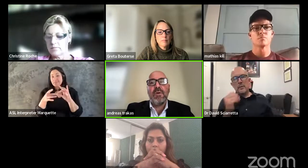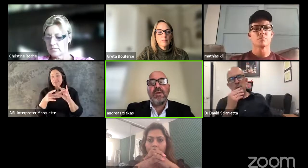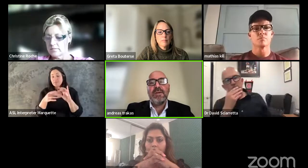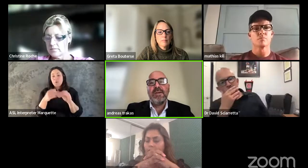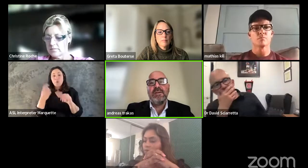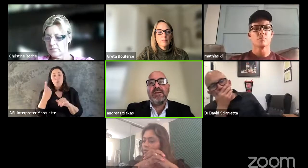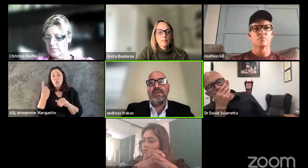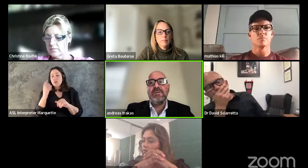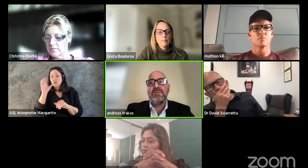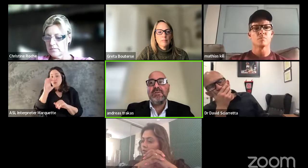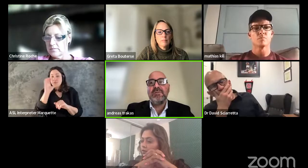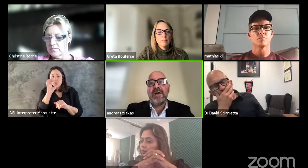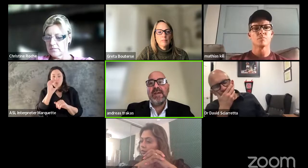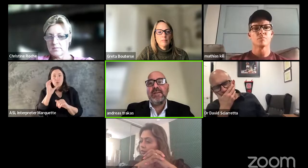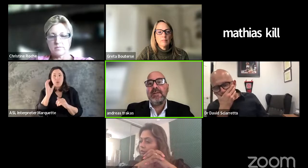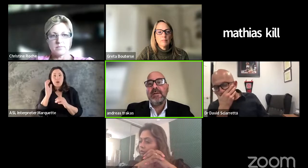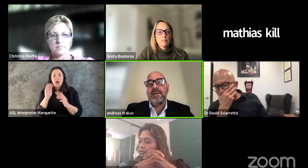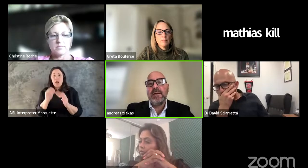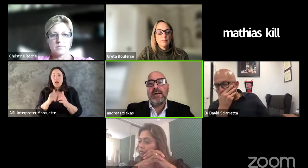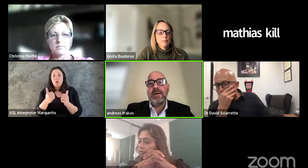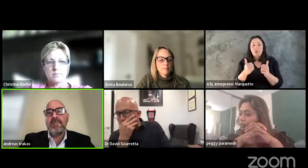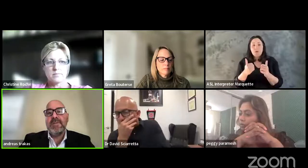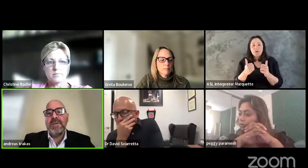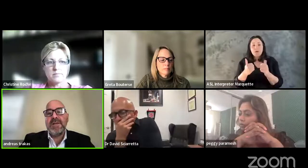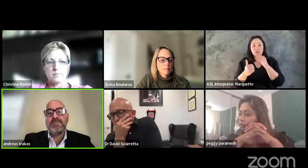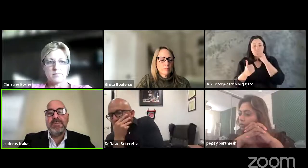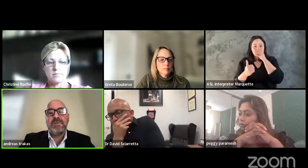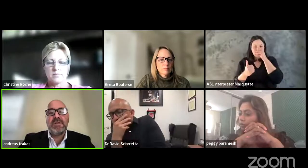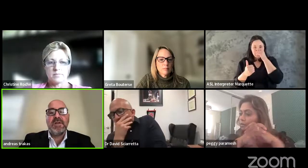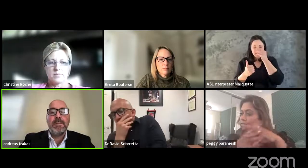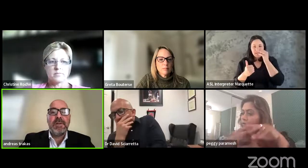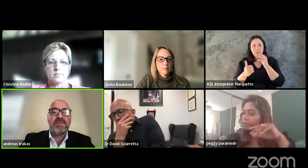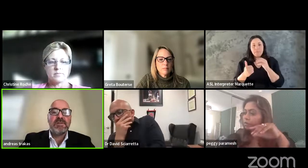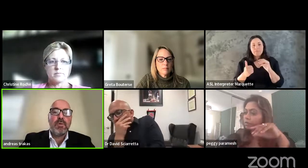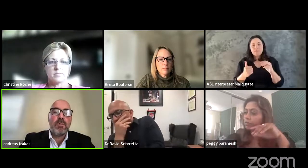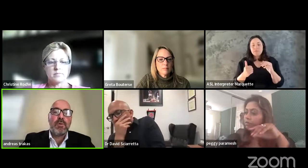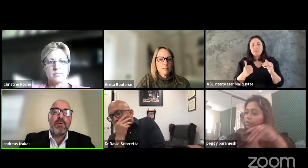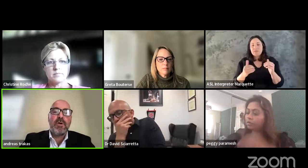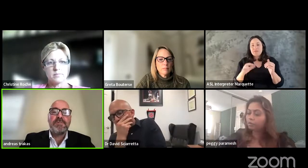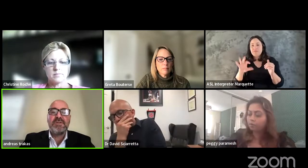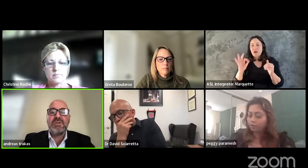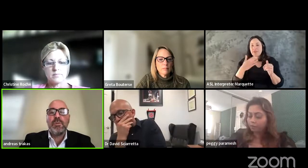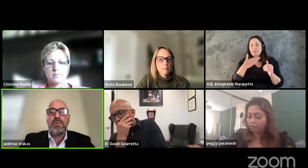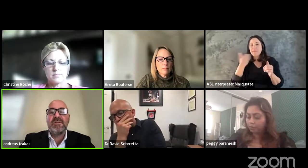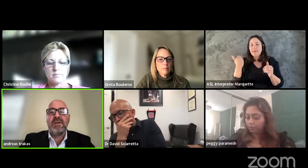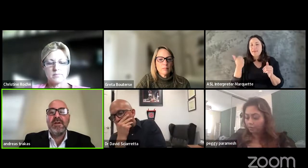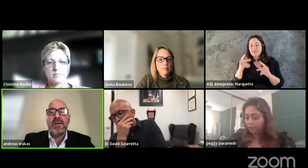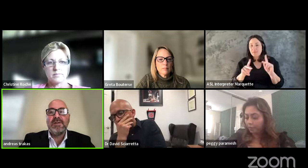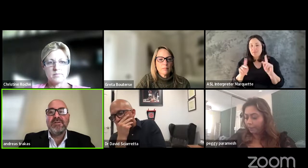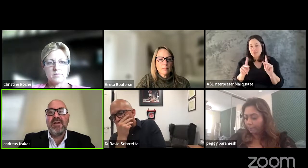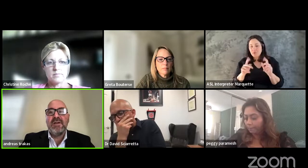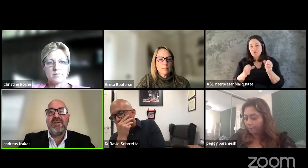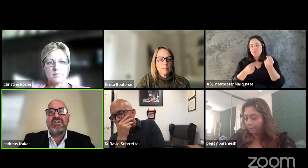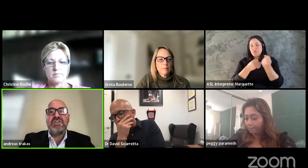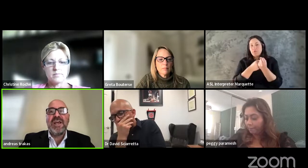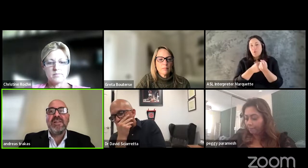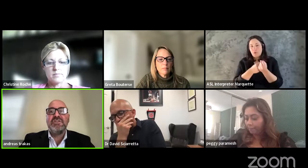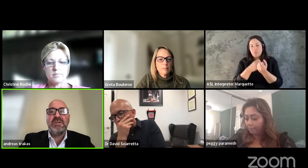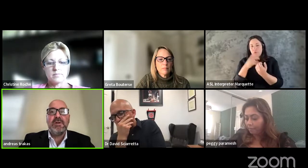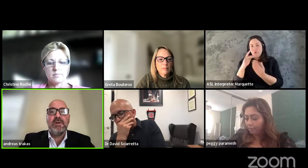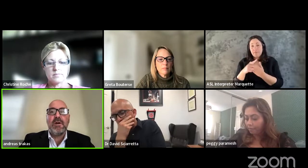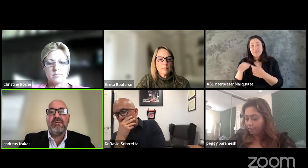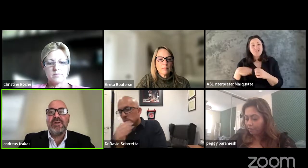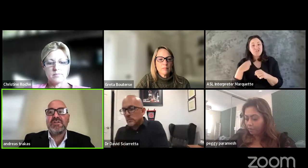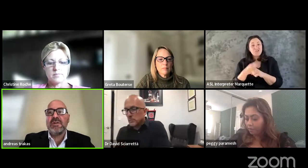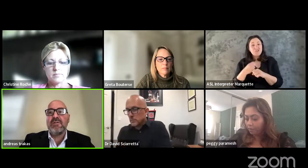for how we can continue to find the best people to help and support our programs. This year was a very, very